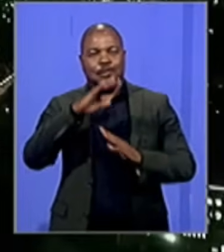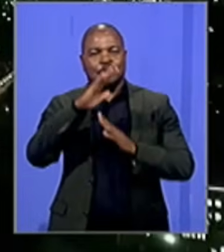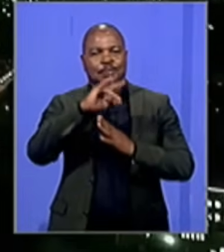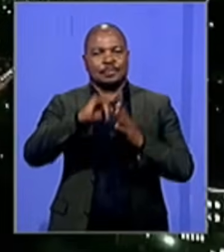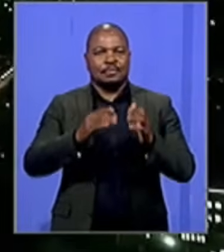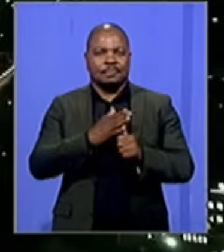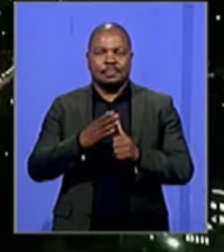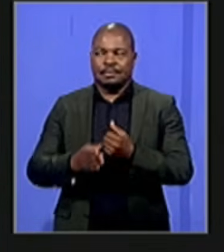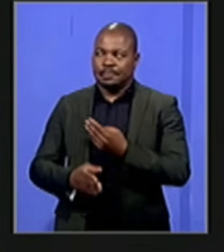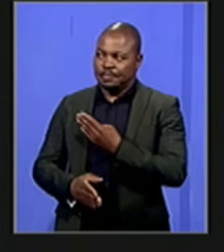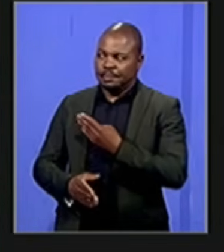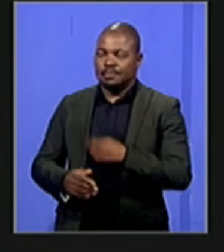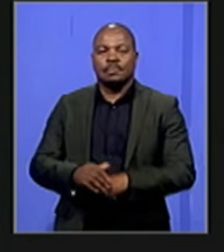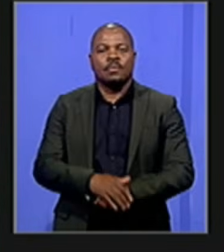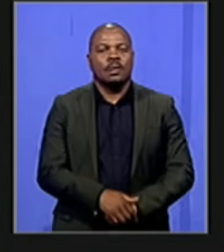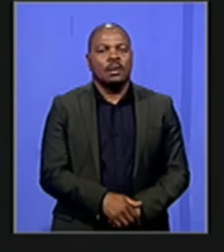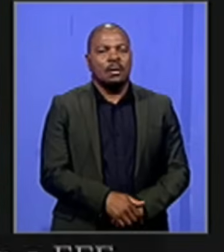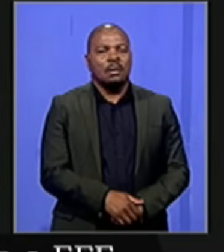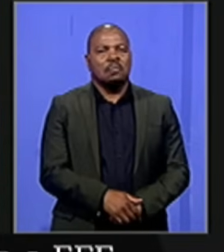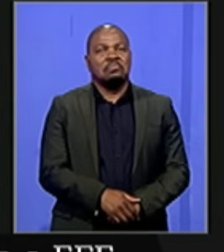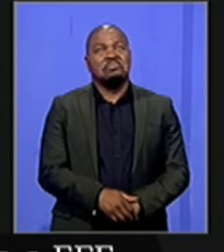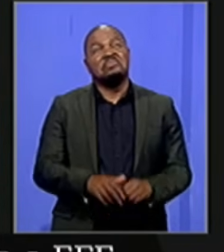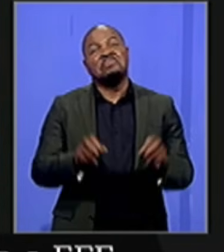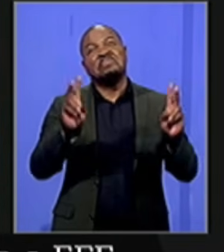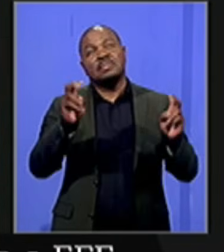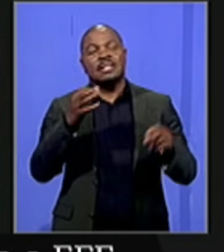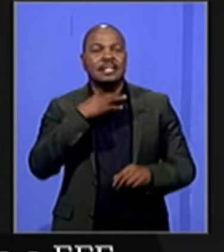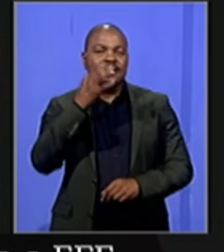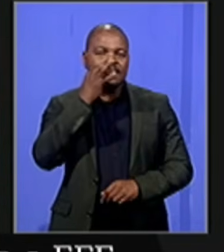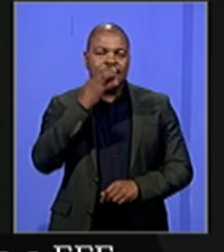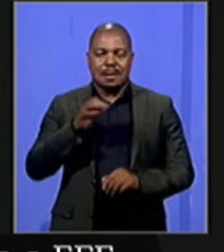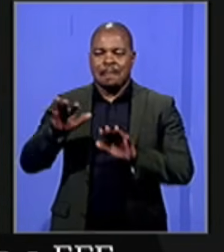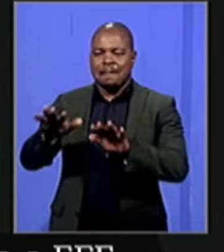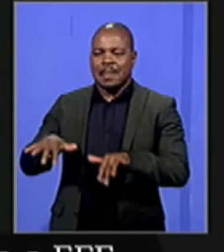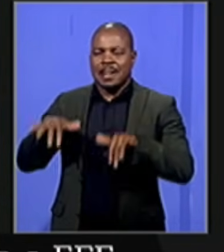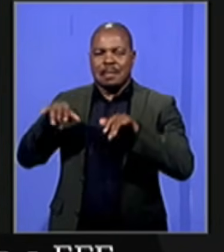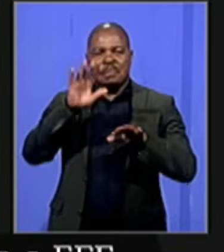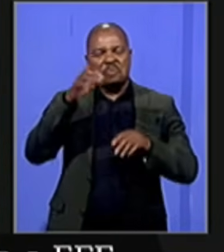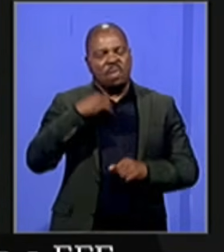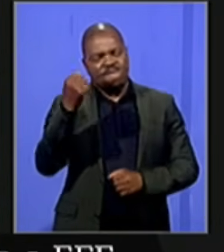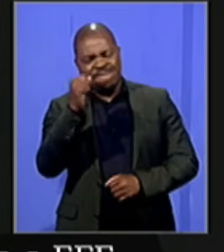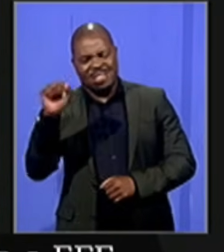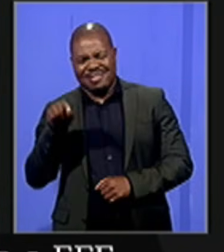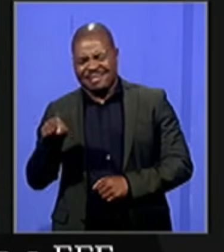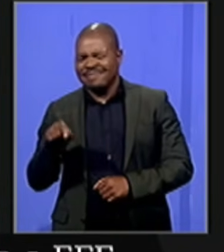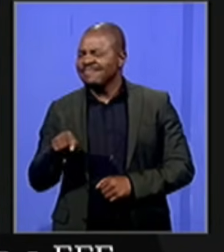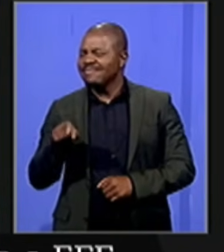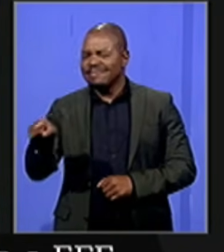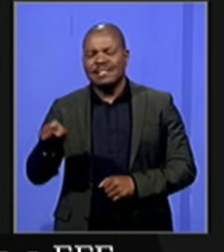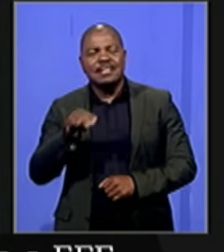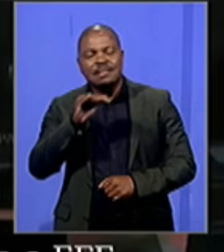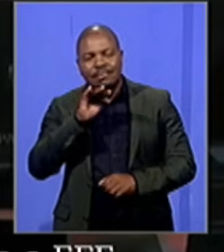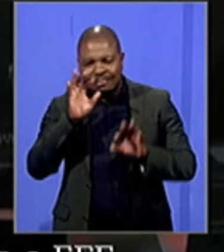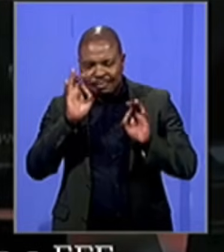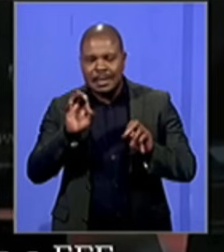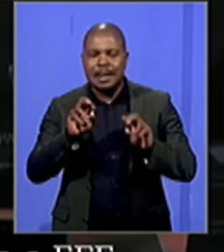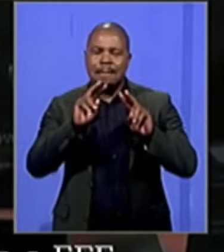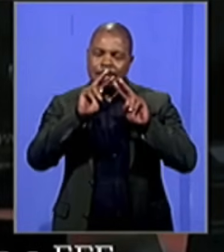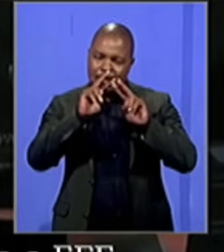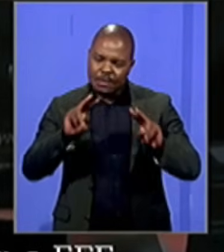dihlogo. The so-called contempt of parliament was nothing but a peaceful protest.